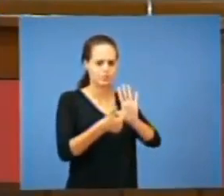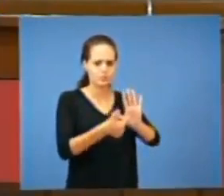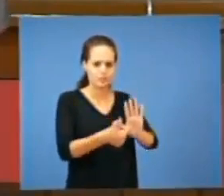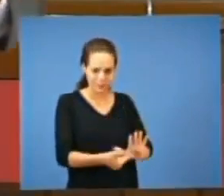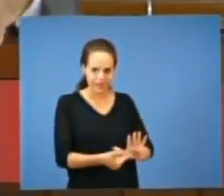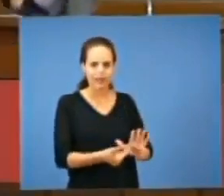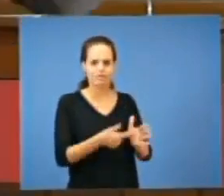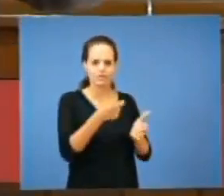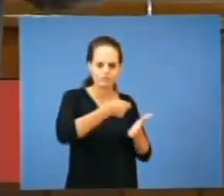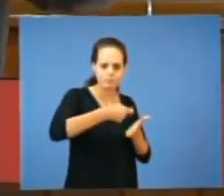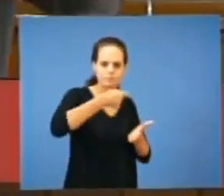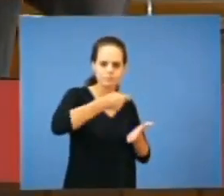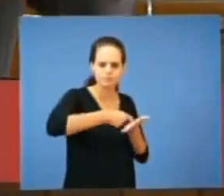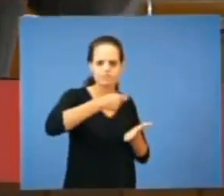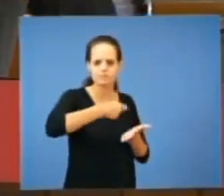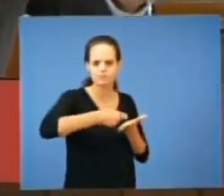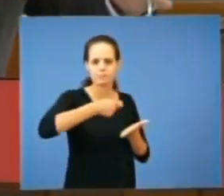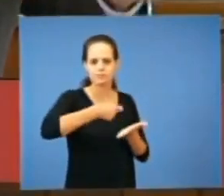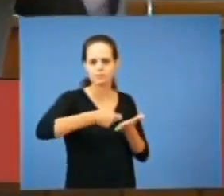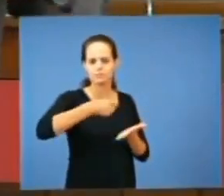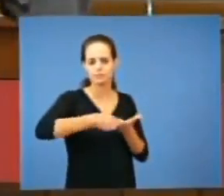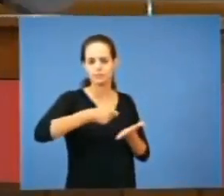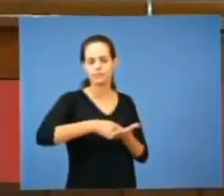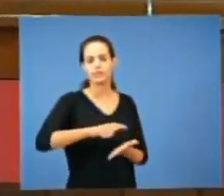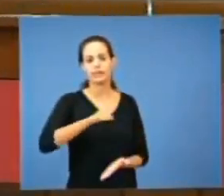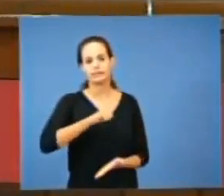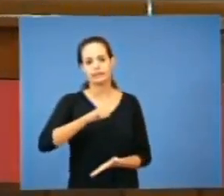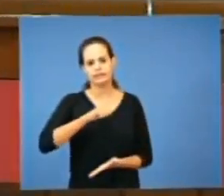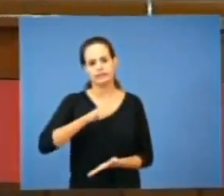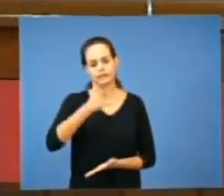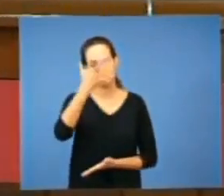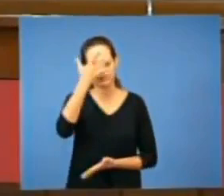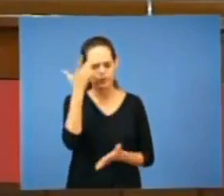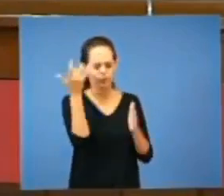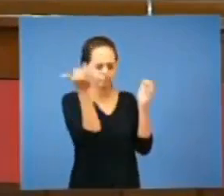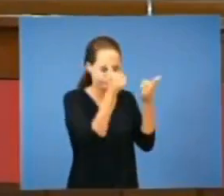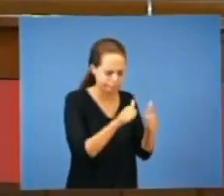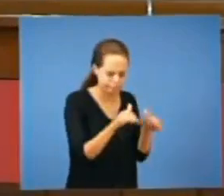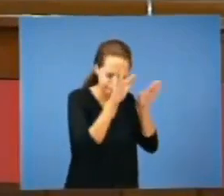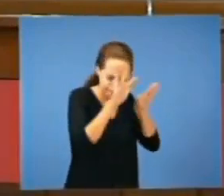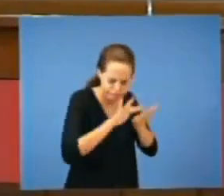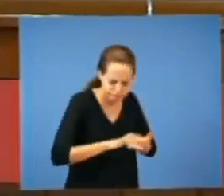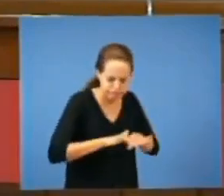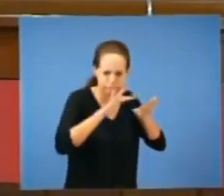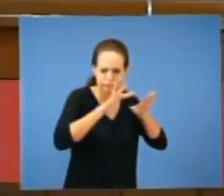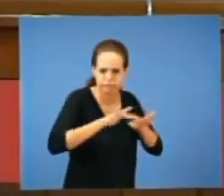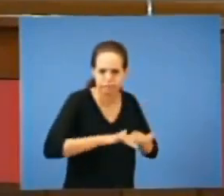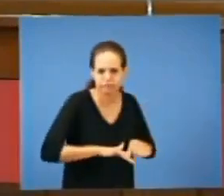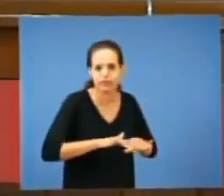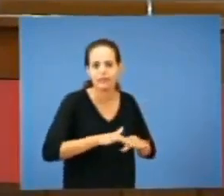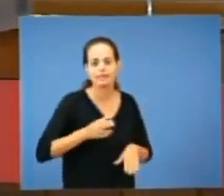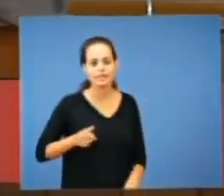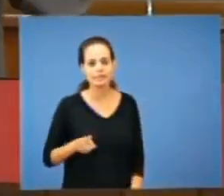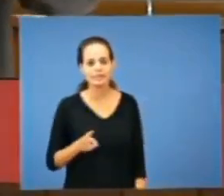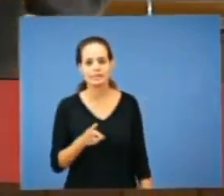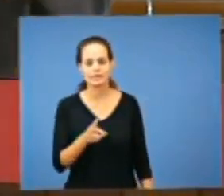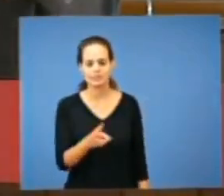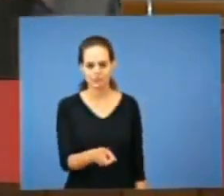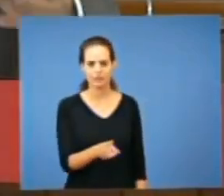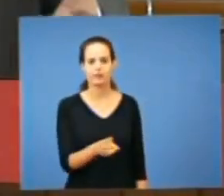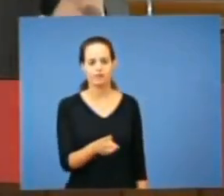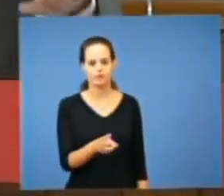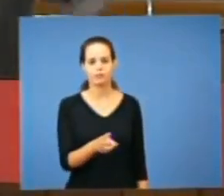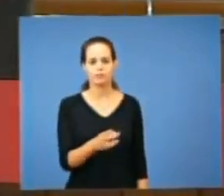revelation, the scriptures. There were the pagans that in every service,